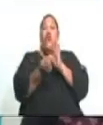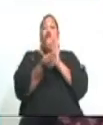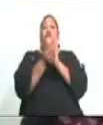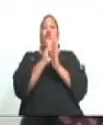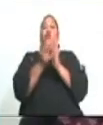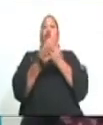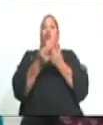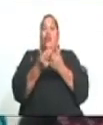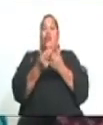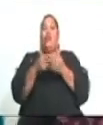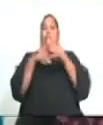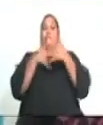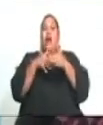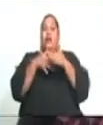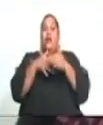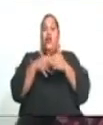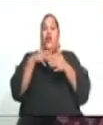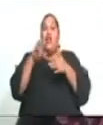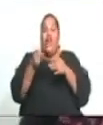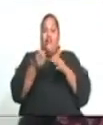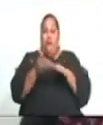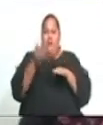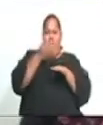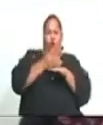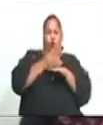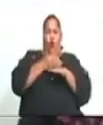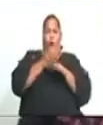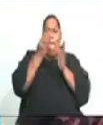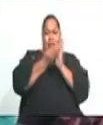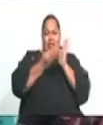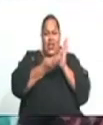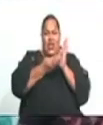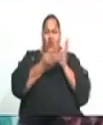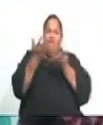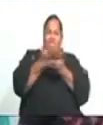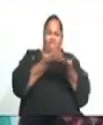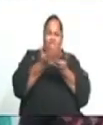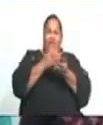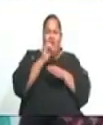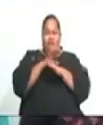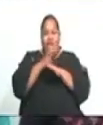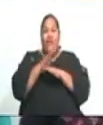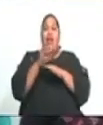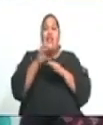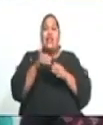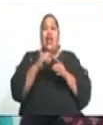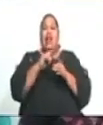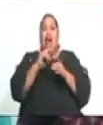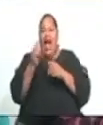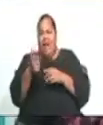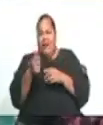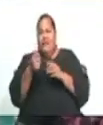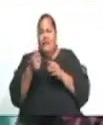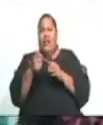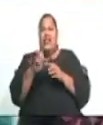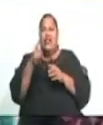public. We have these pre-budget consultations and post-budget discussions, but I think around January every year,